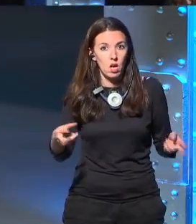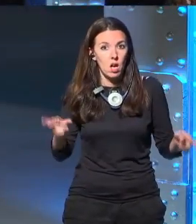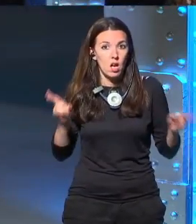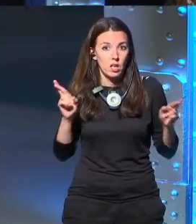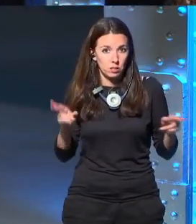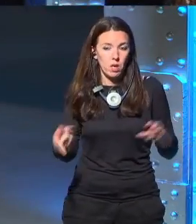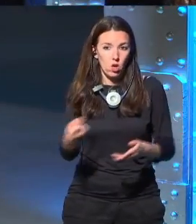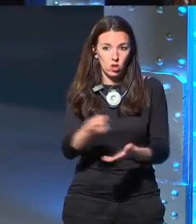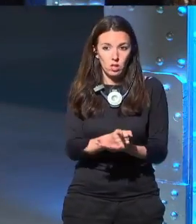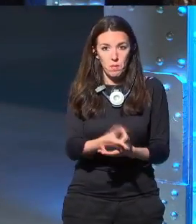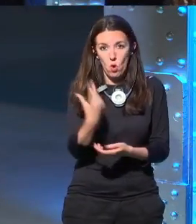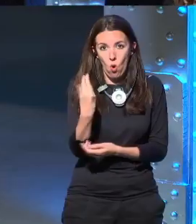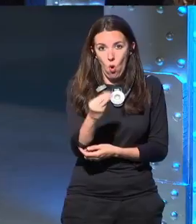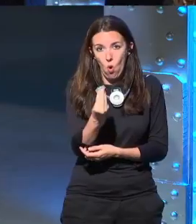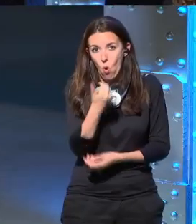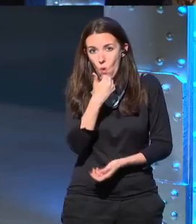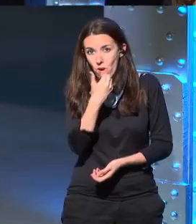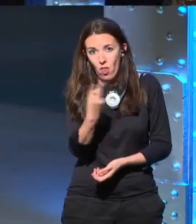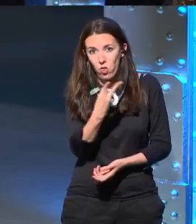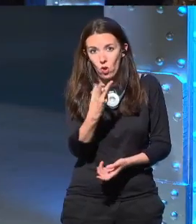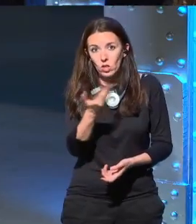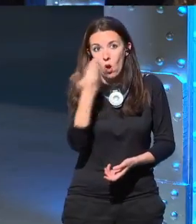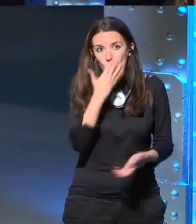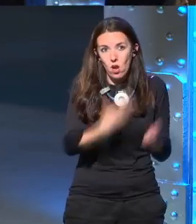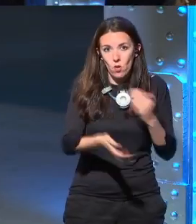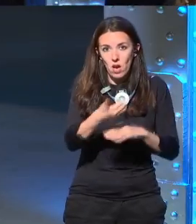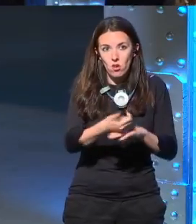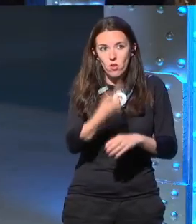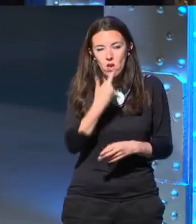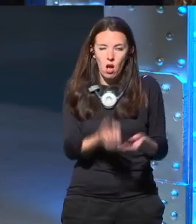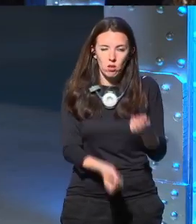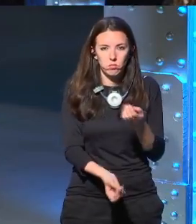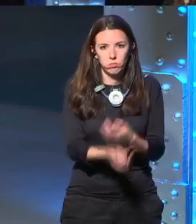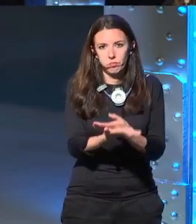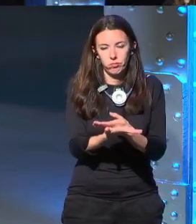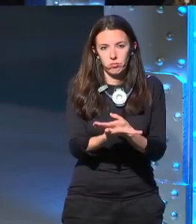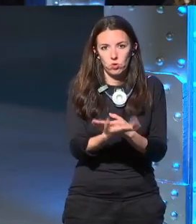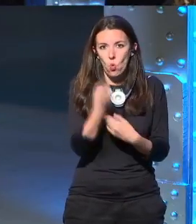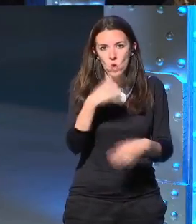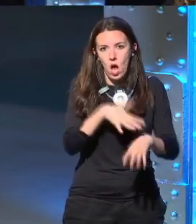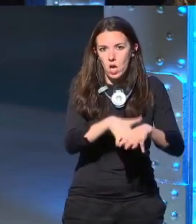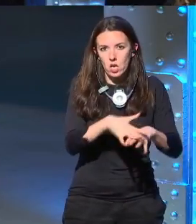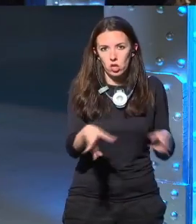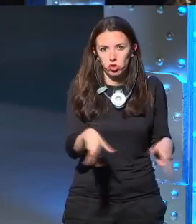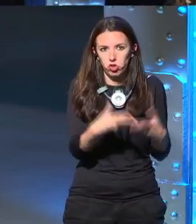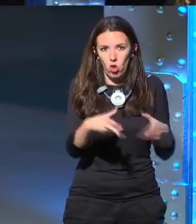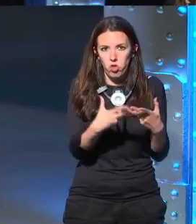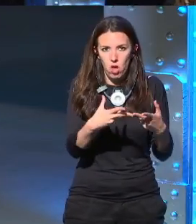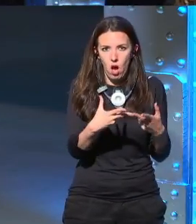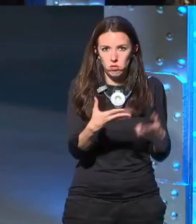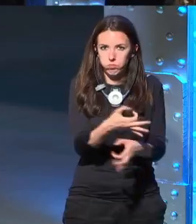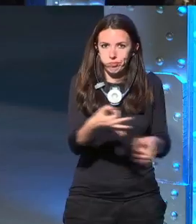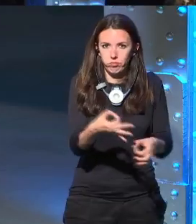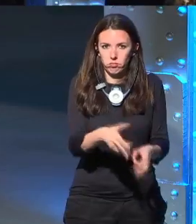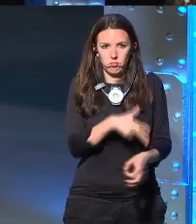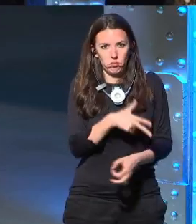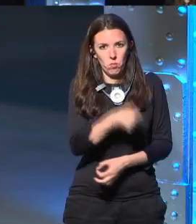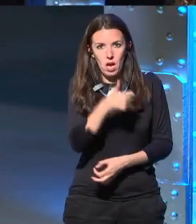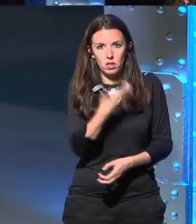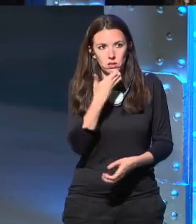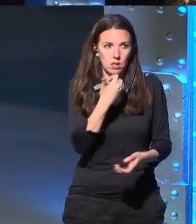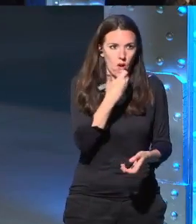room somewhere that are saying, I can create a social network that's more civil. I can create something like Twitter in which